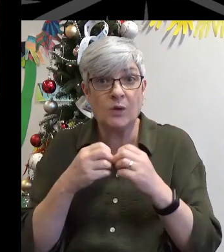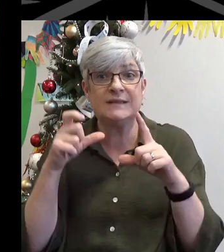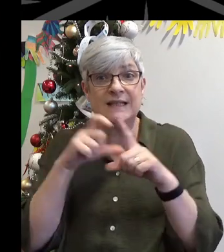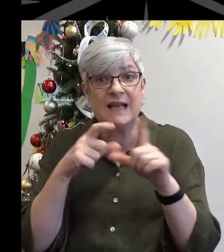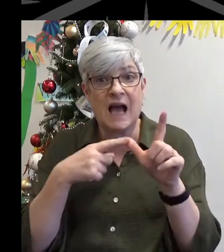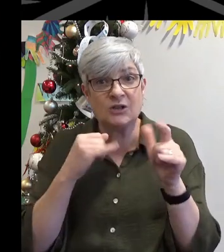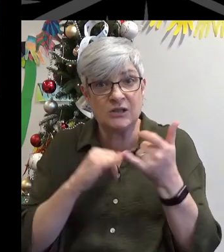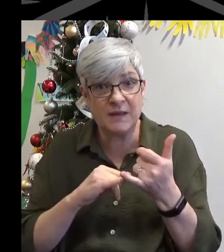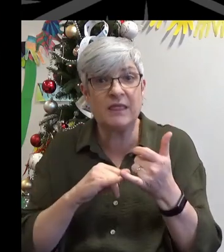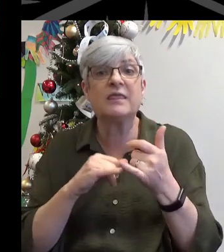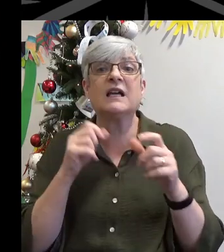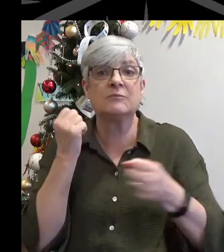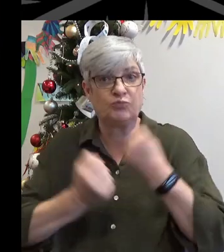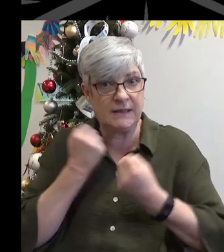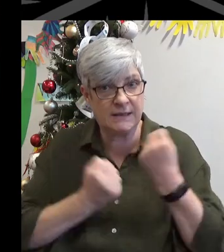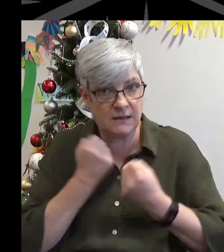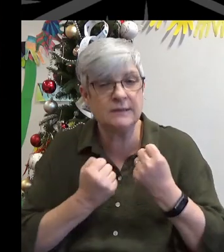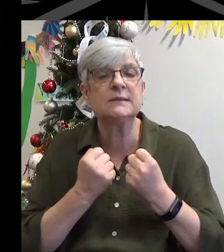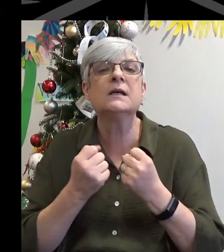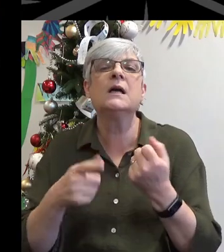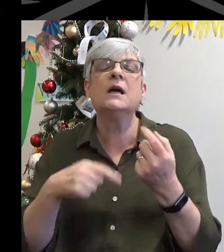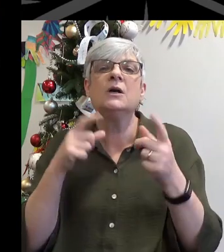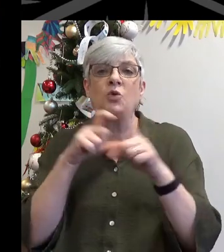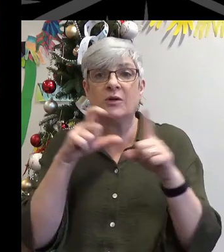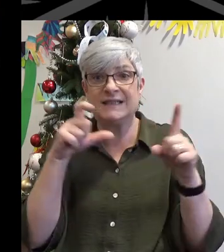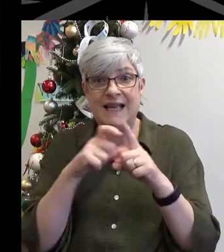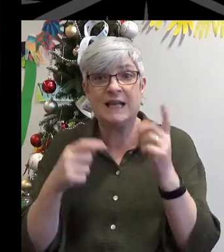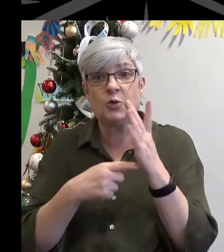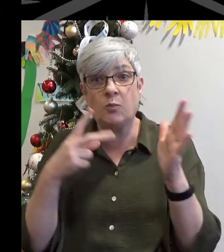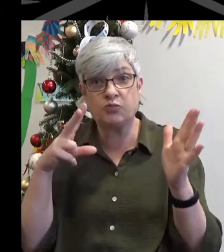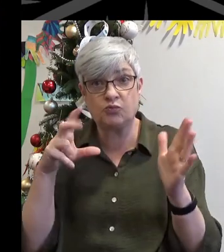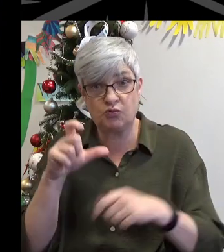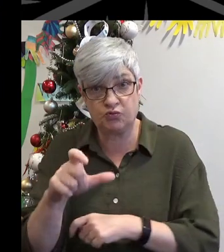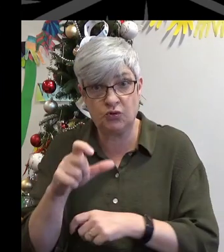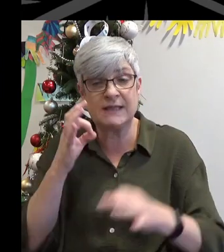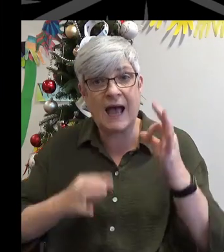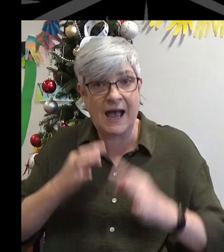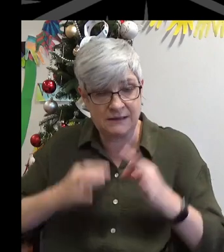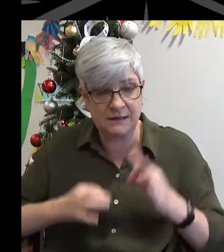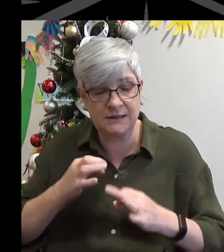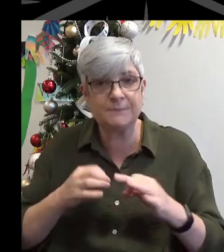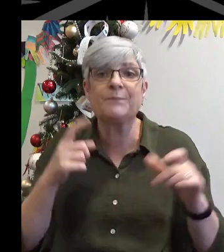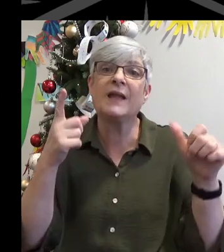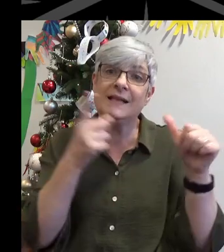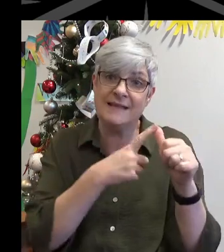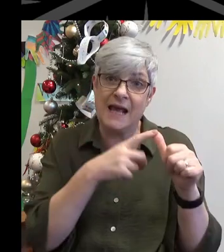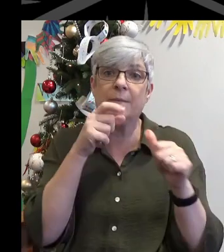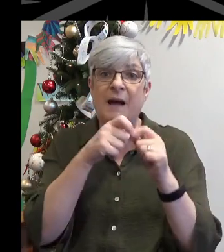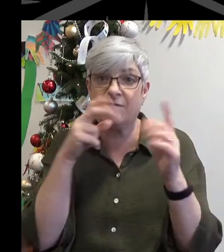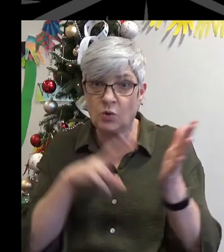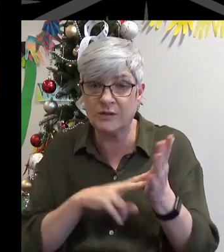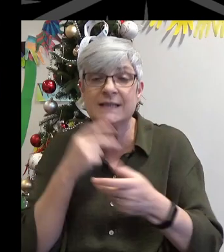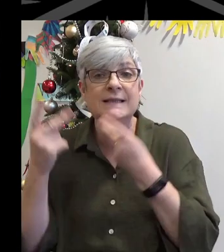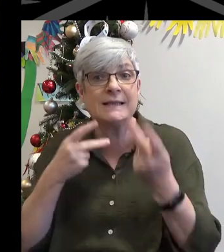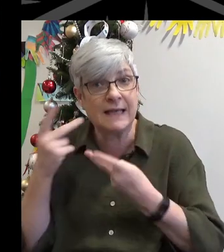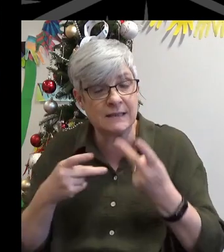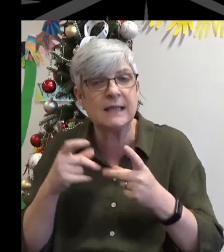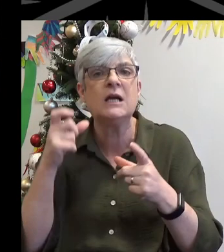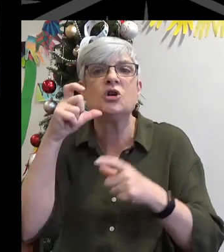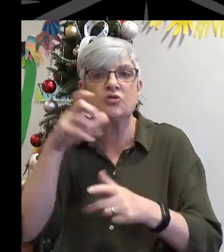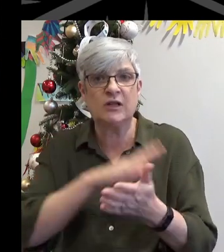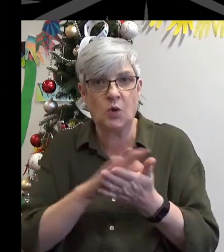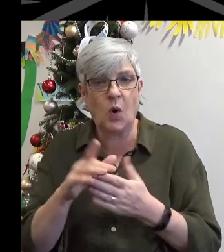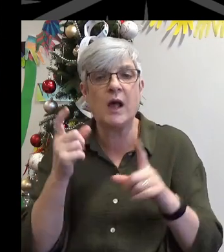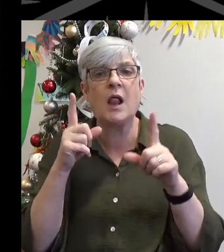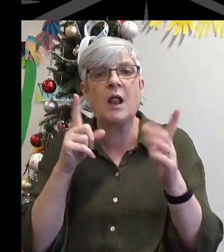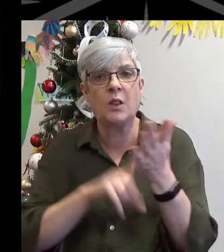Dina Asher-Smith, both sprinters. Doris Day and Tom Cruise, both actors. Adele and Pavarotti, singers. Chris Hoy and